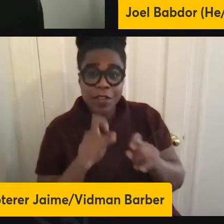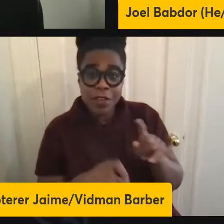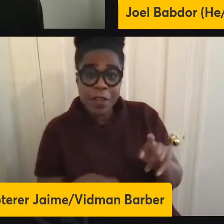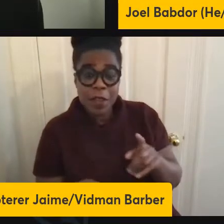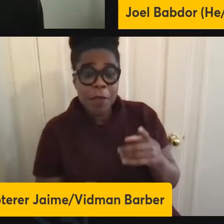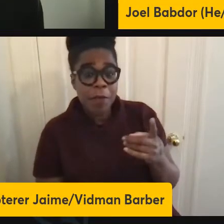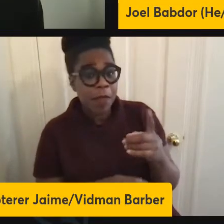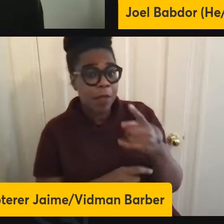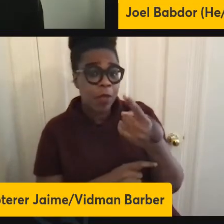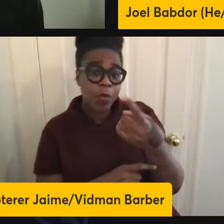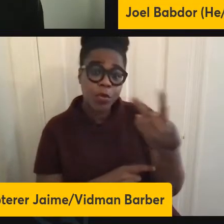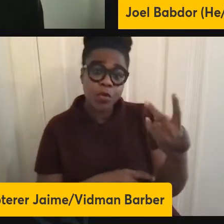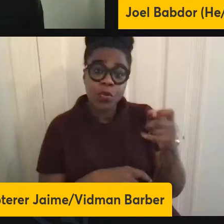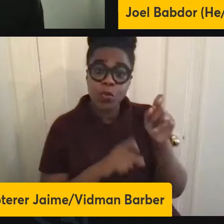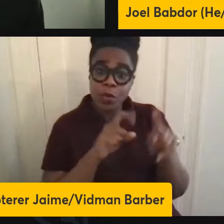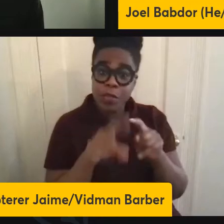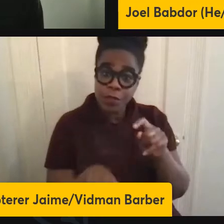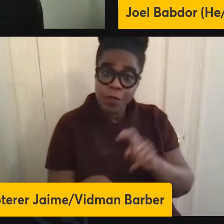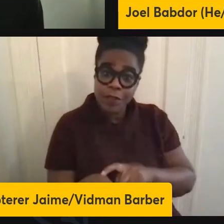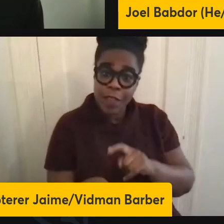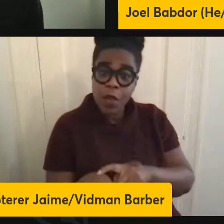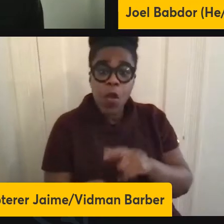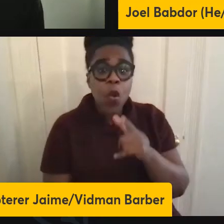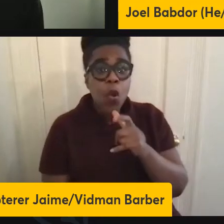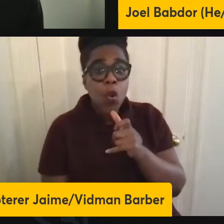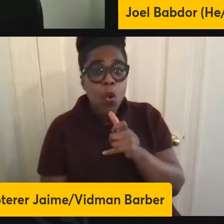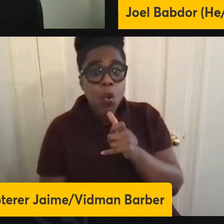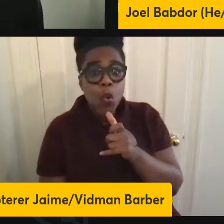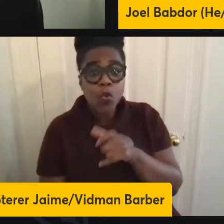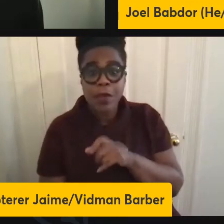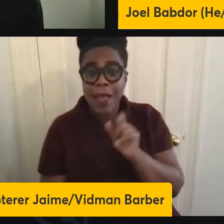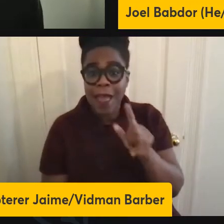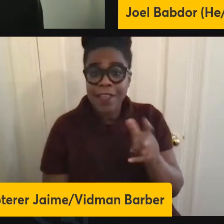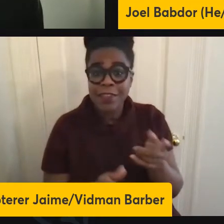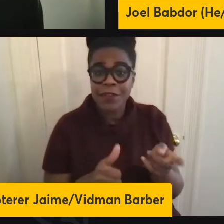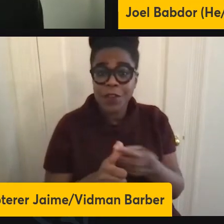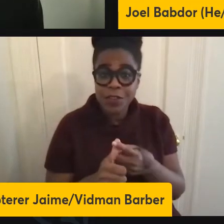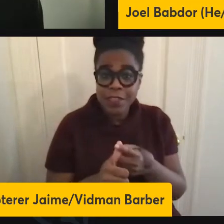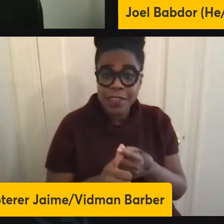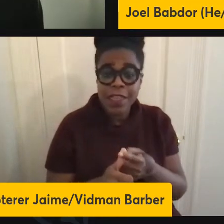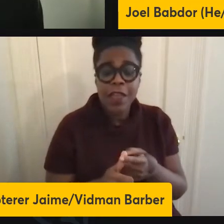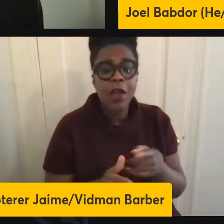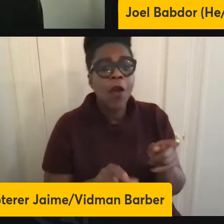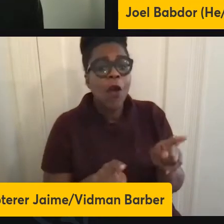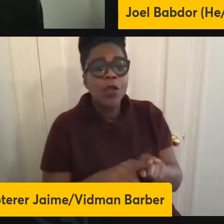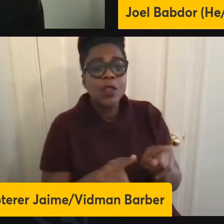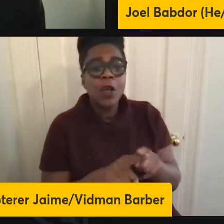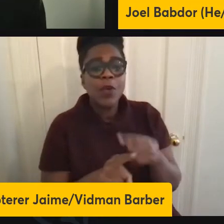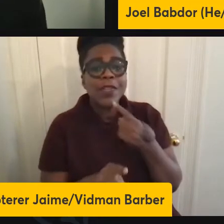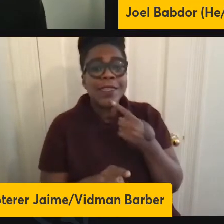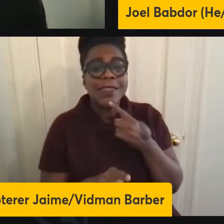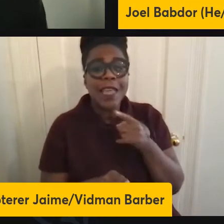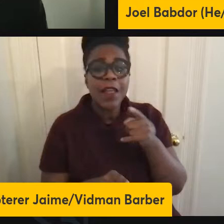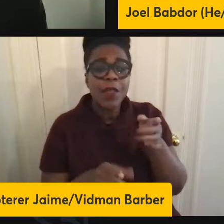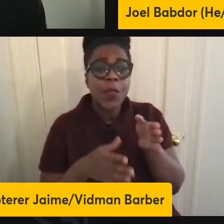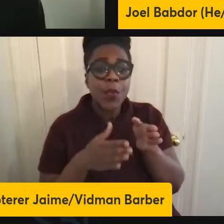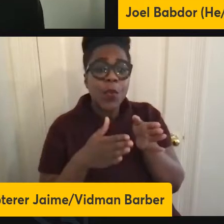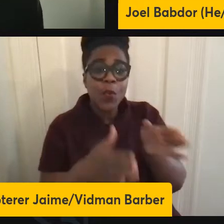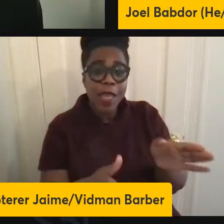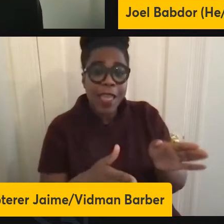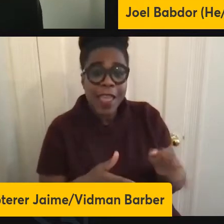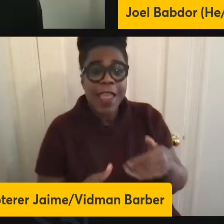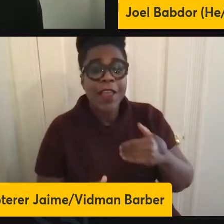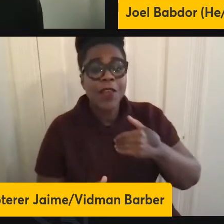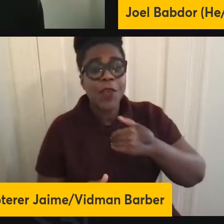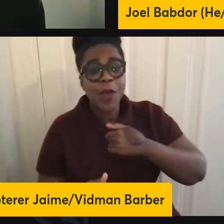time for one or two. So let's see who shoots first. But yeah, I want to say the way that you have this